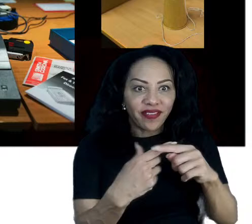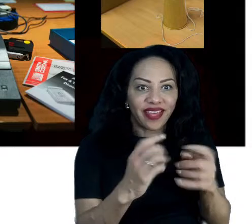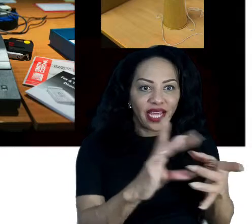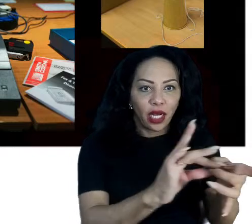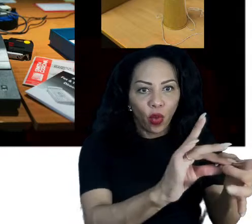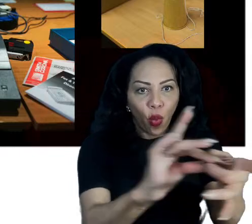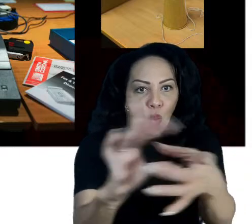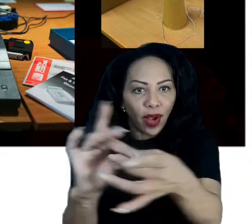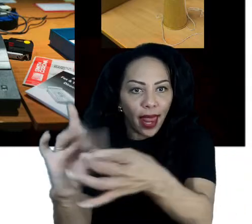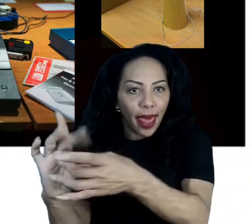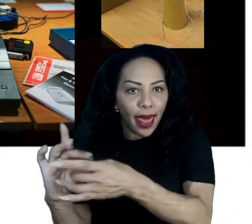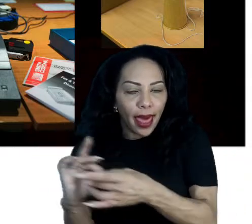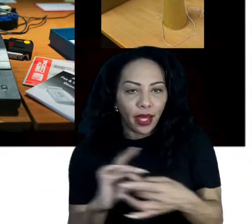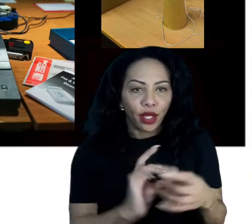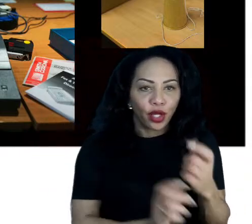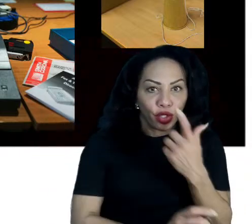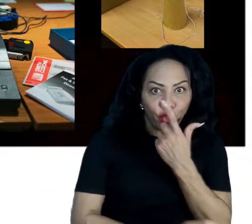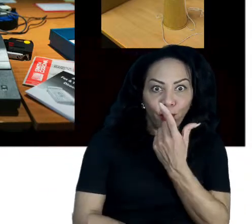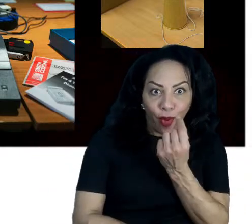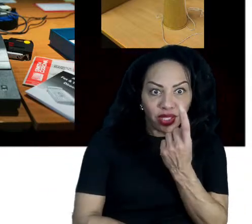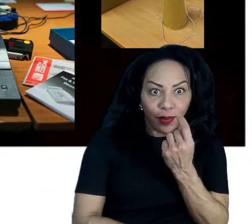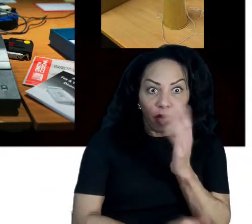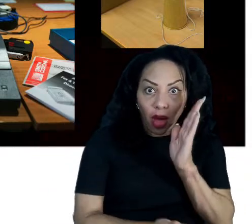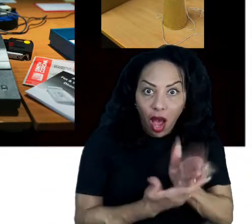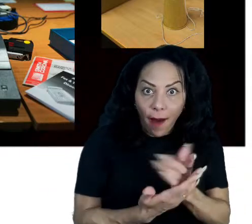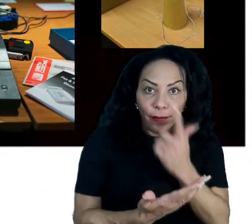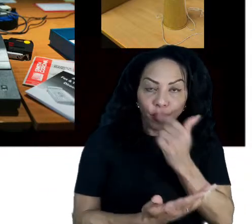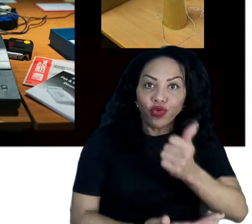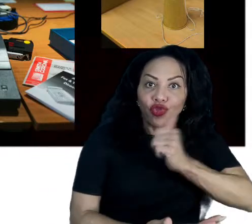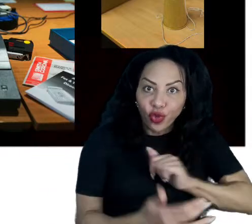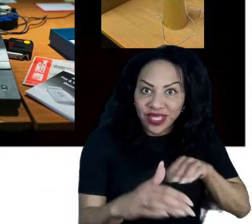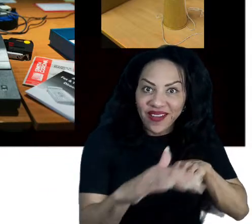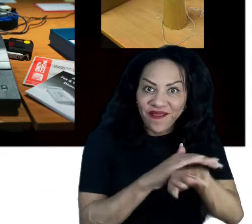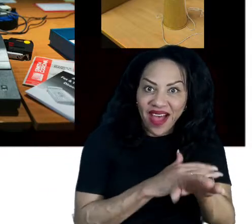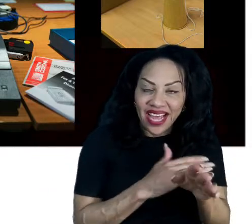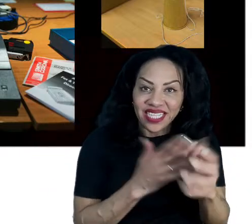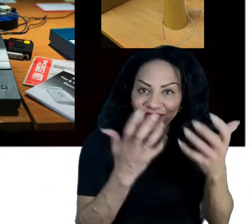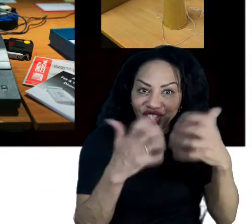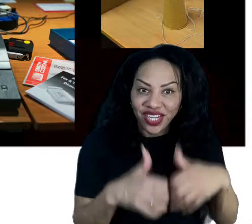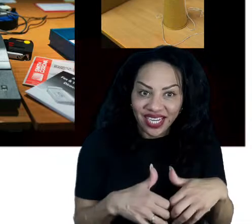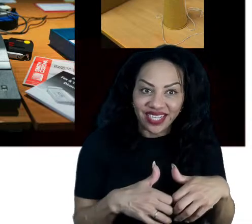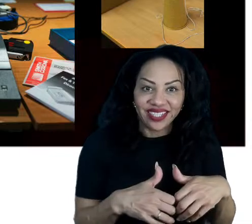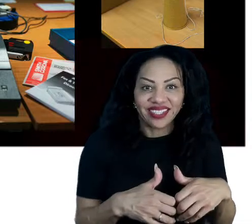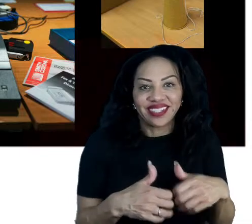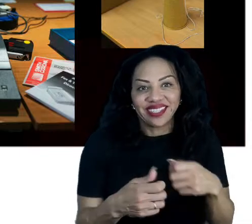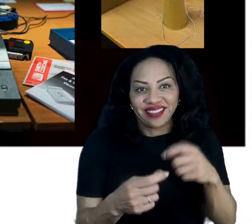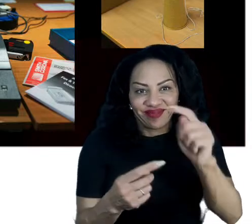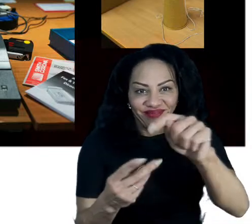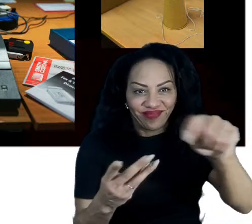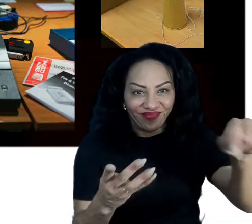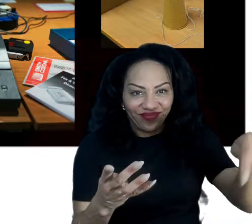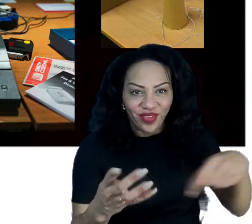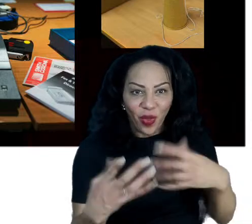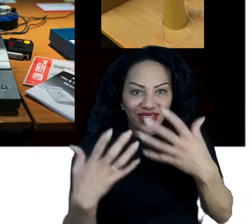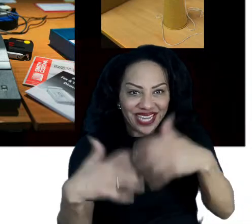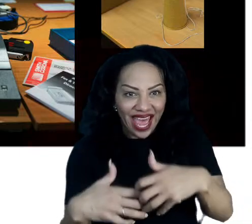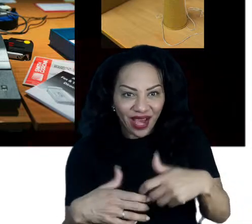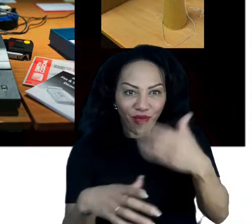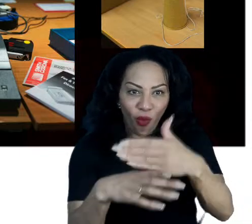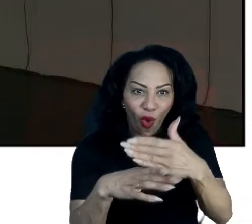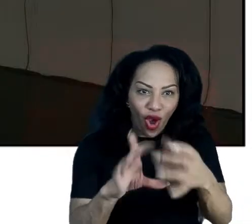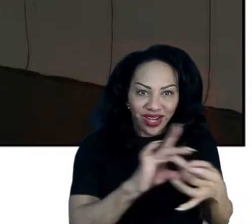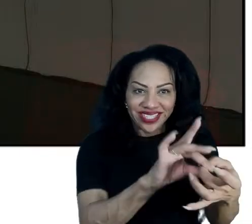call the fax machine, it was possible to transmit a fax in the space. And then there was one